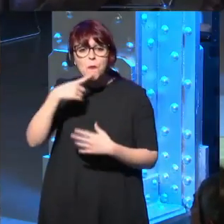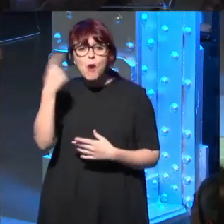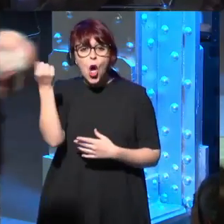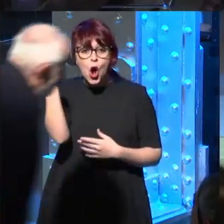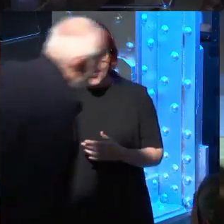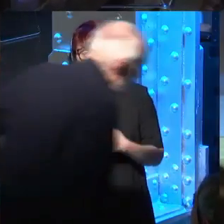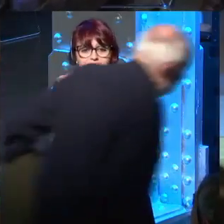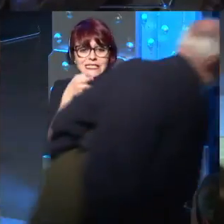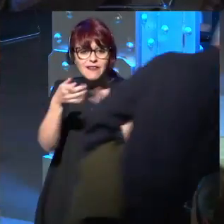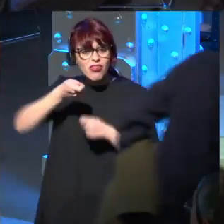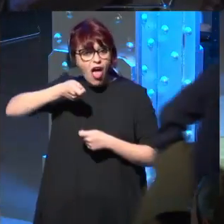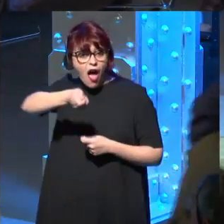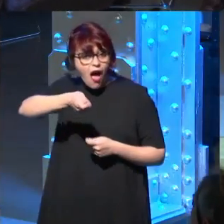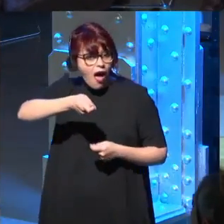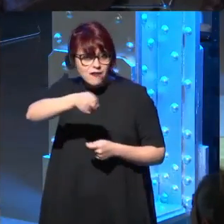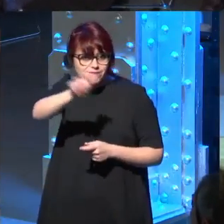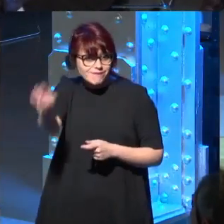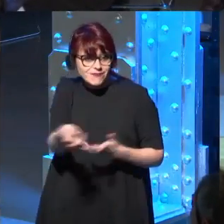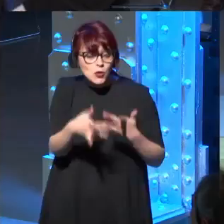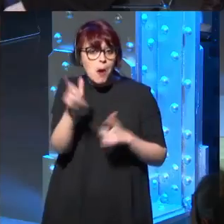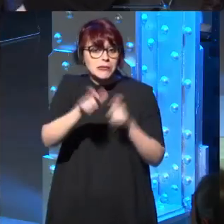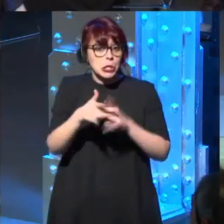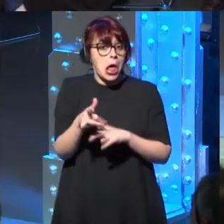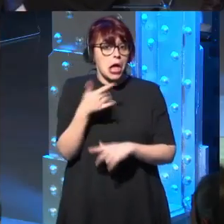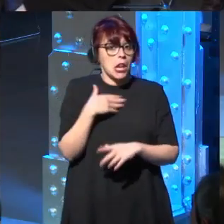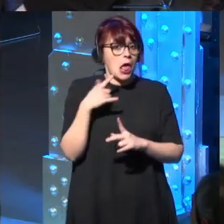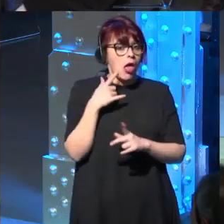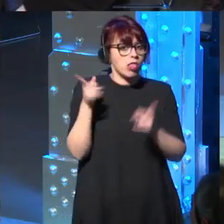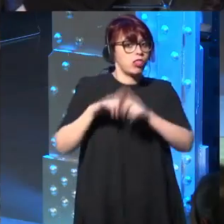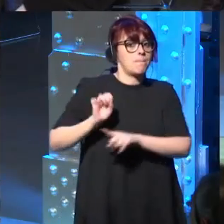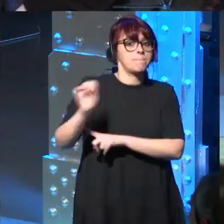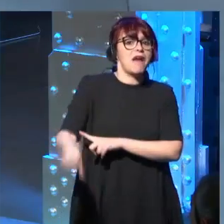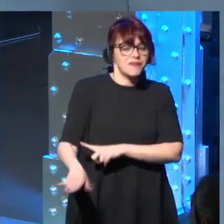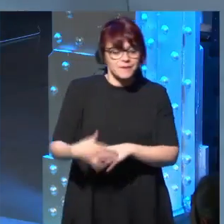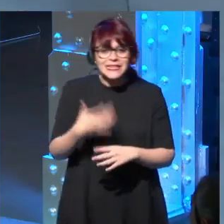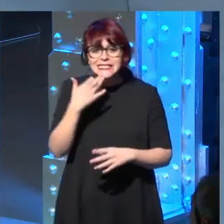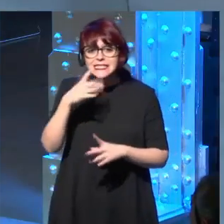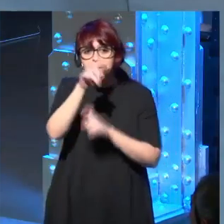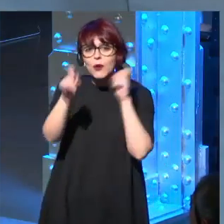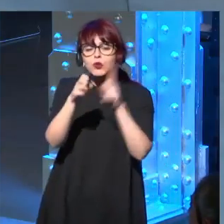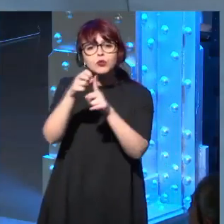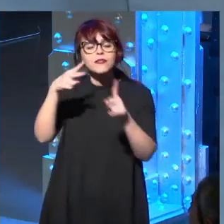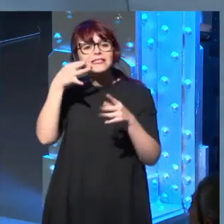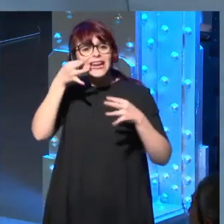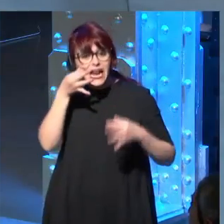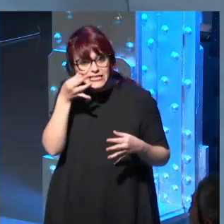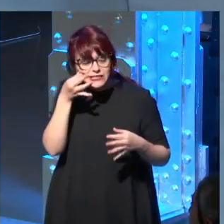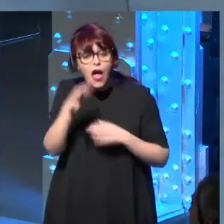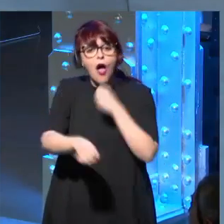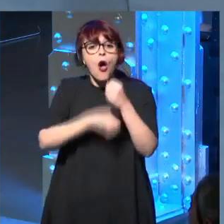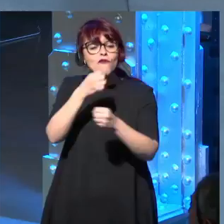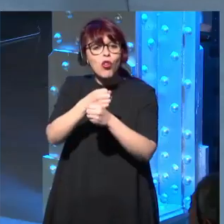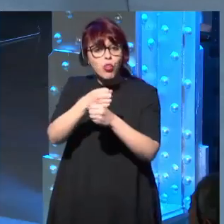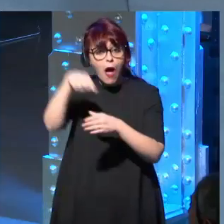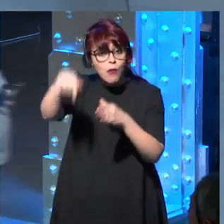people want to get rid of it, if you're asking this question realistically. Or again, in